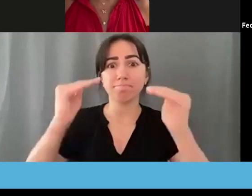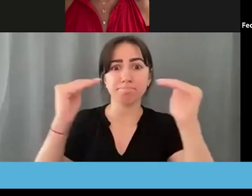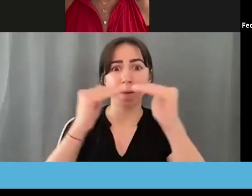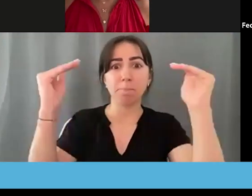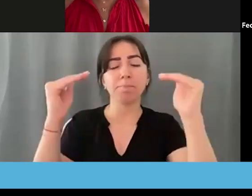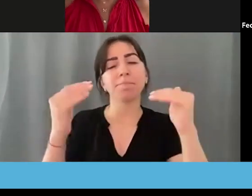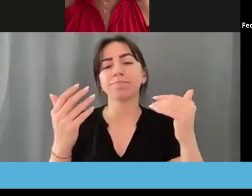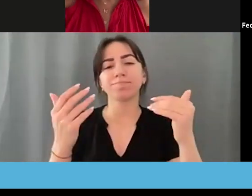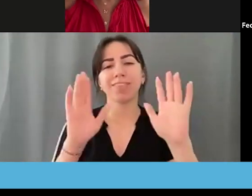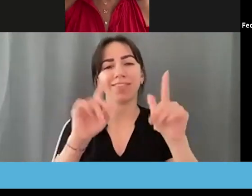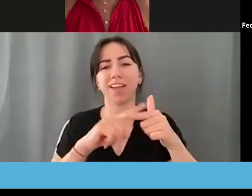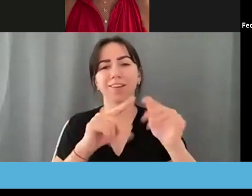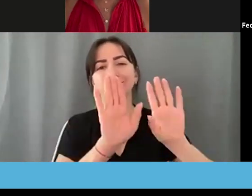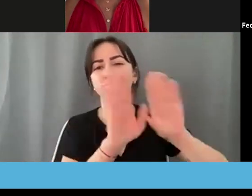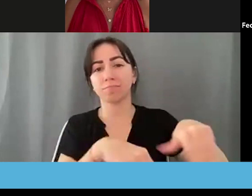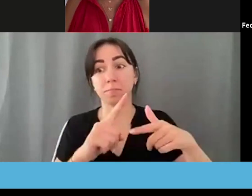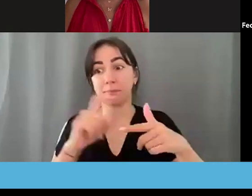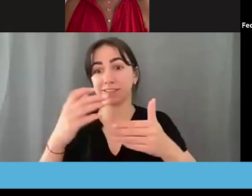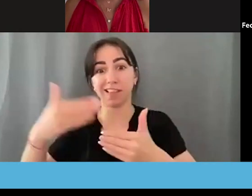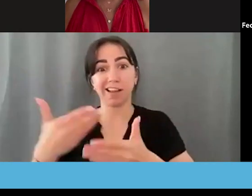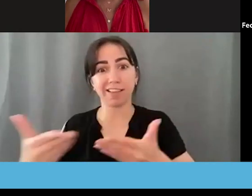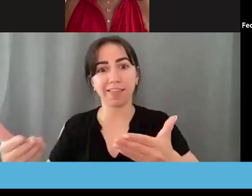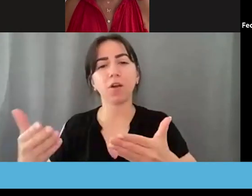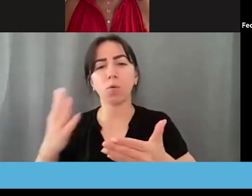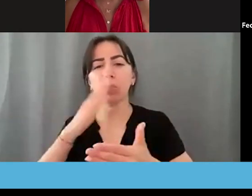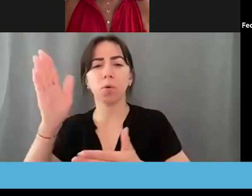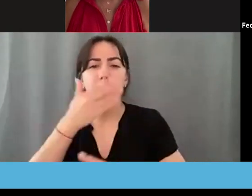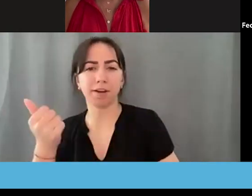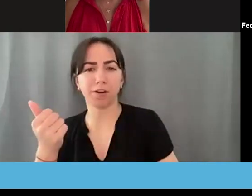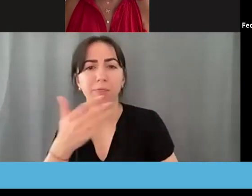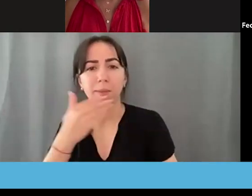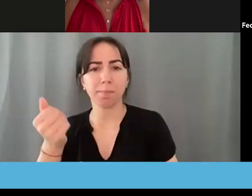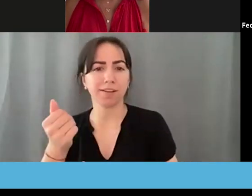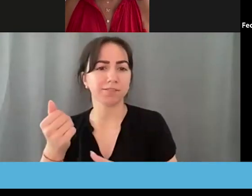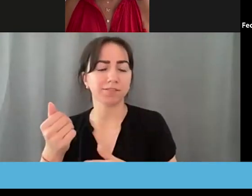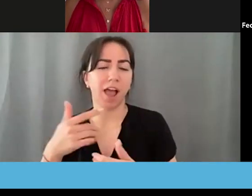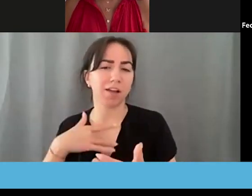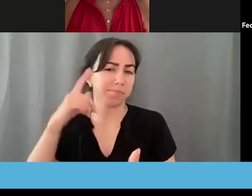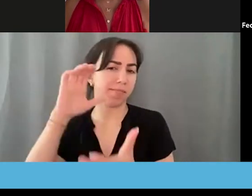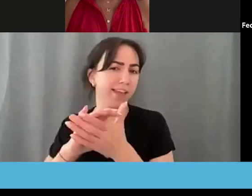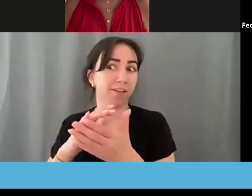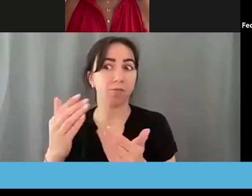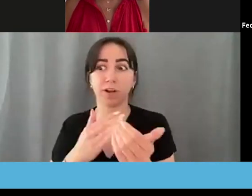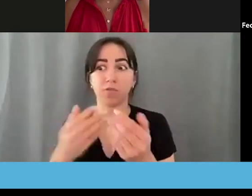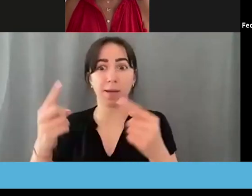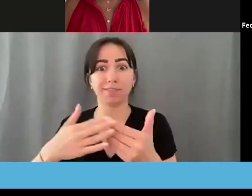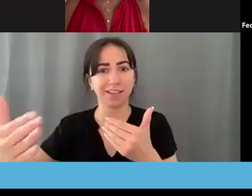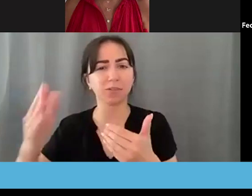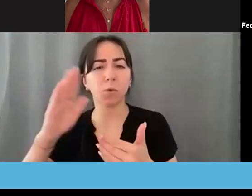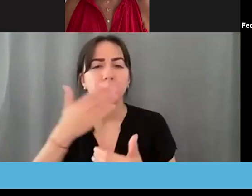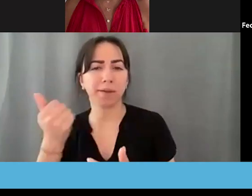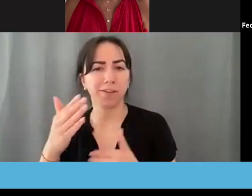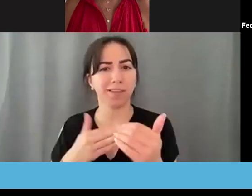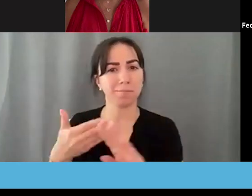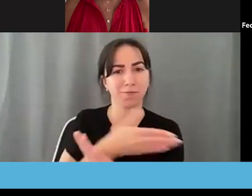the side because the next is where you're supposed to be. The best is yet to come. I'm a true believer in that. Thank you,